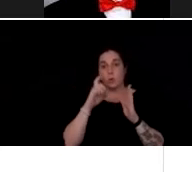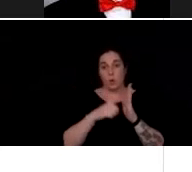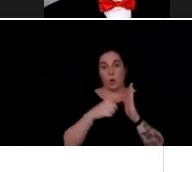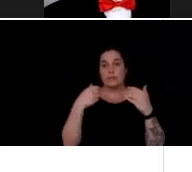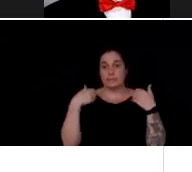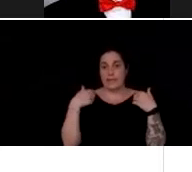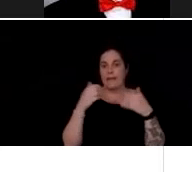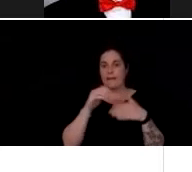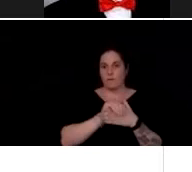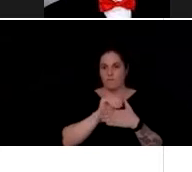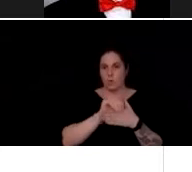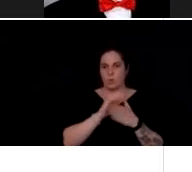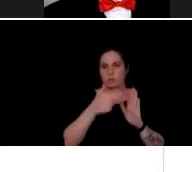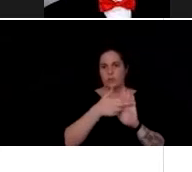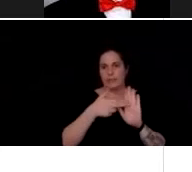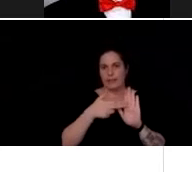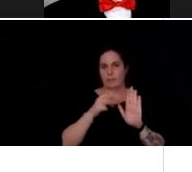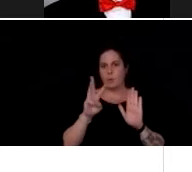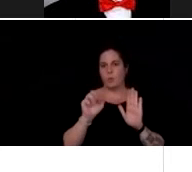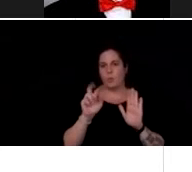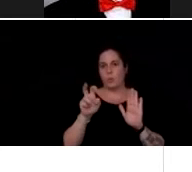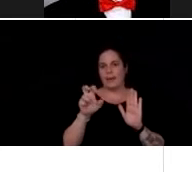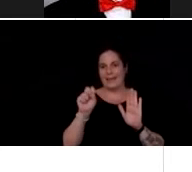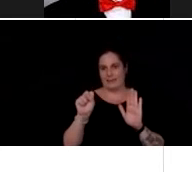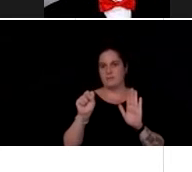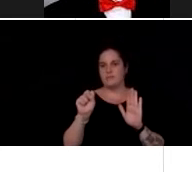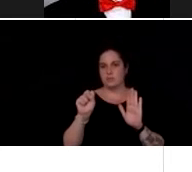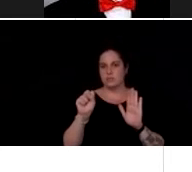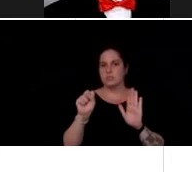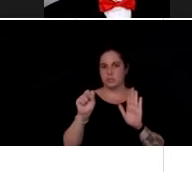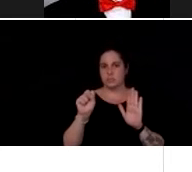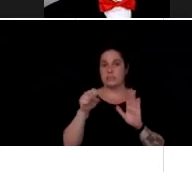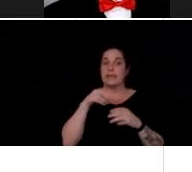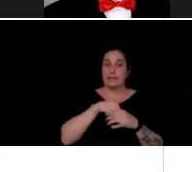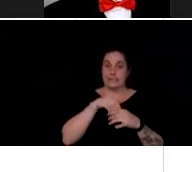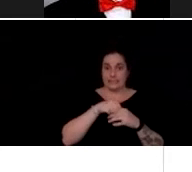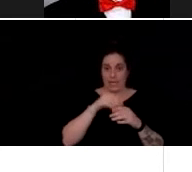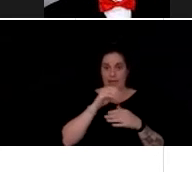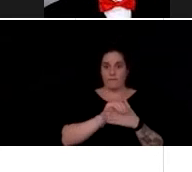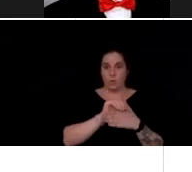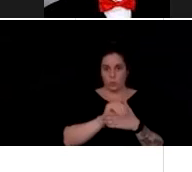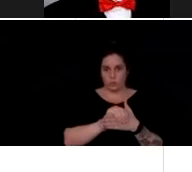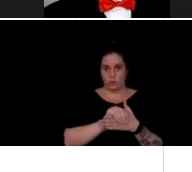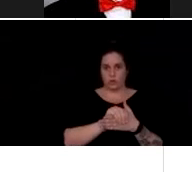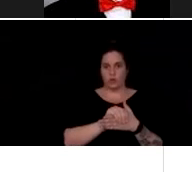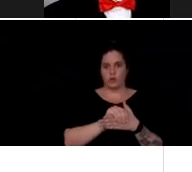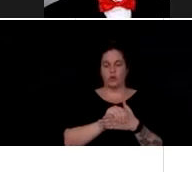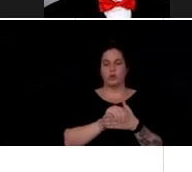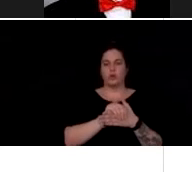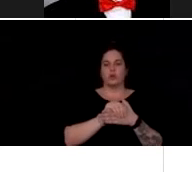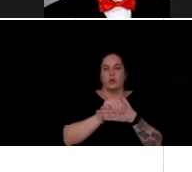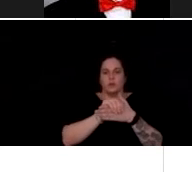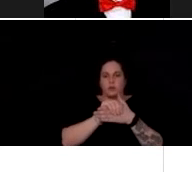that deals with waves. Okay. In that folder, you have